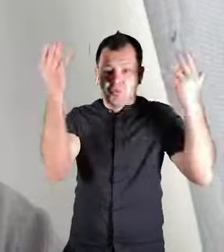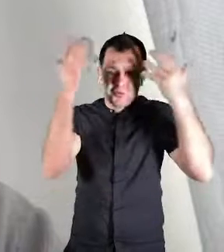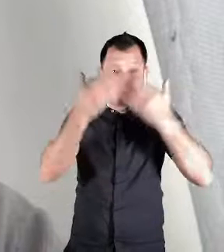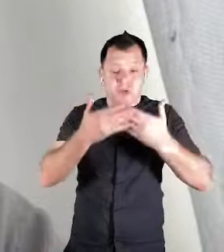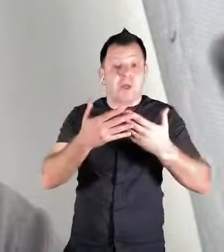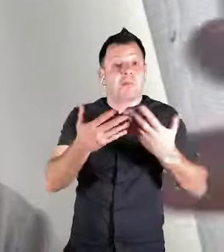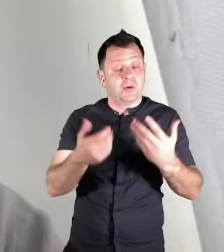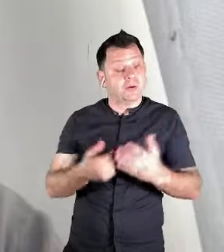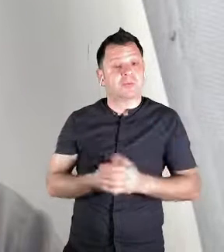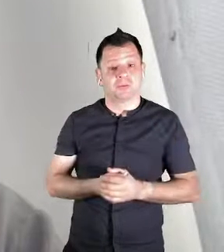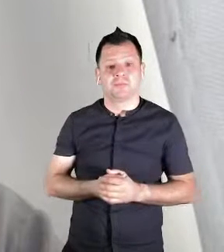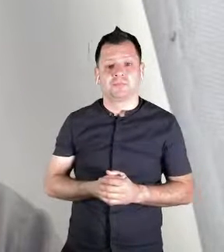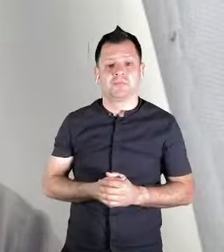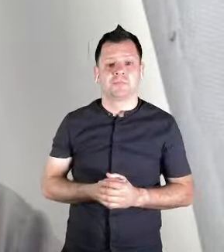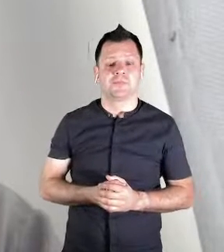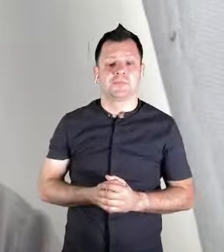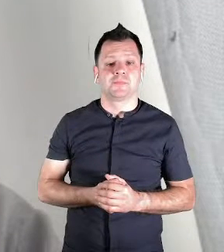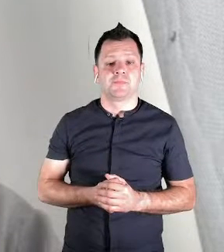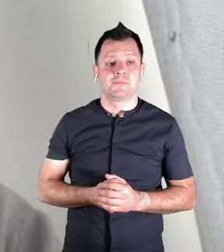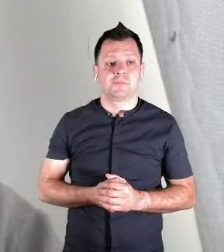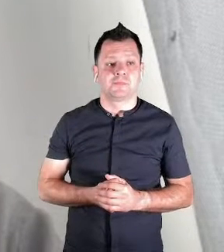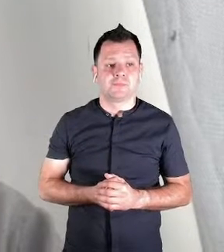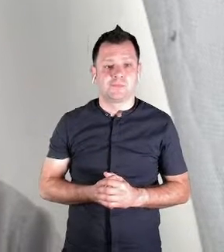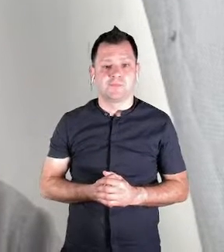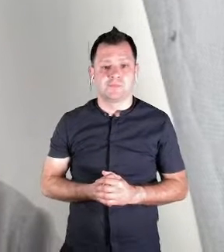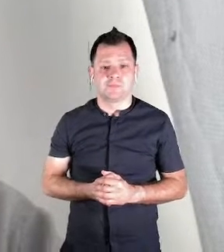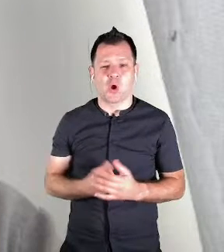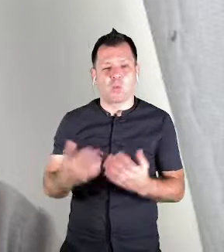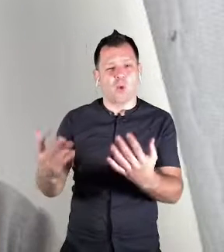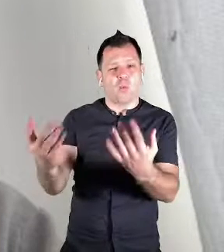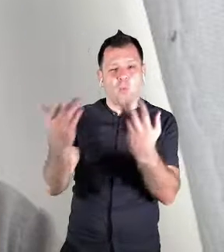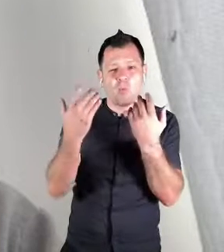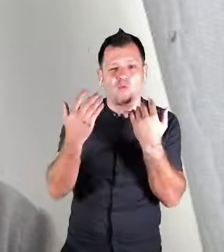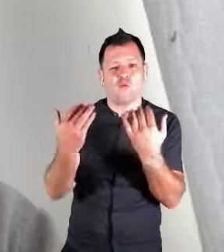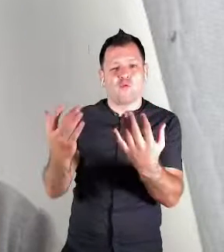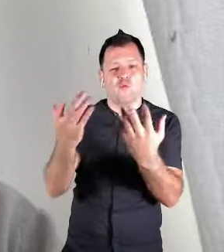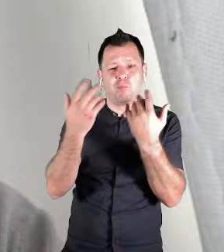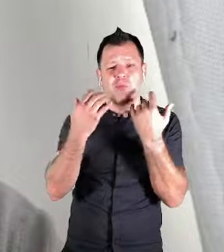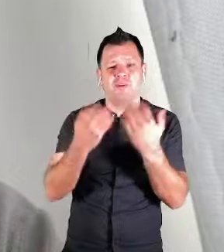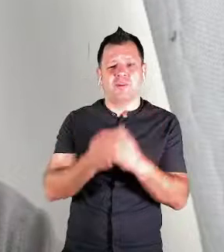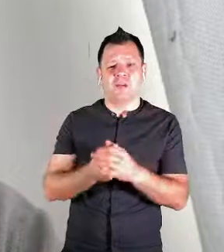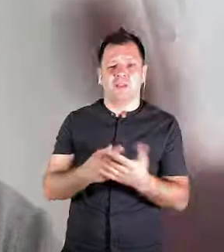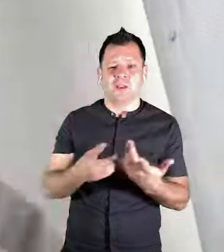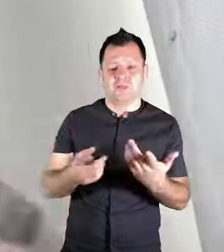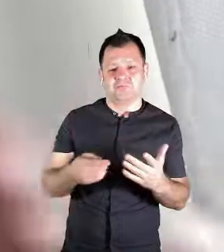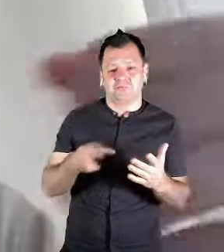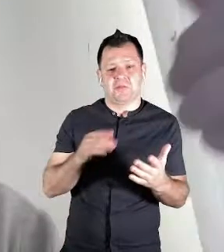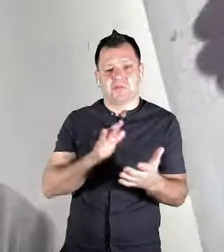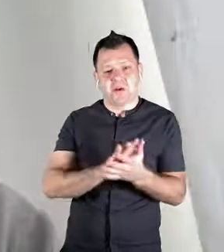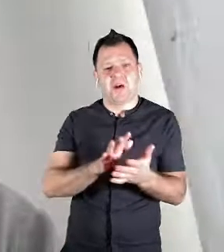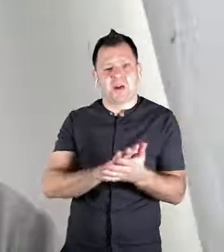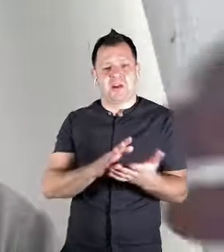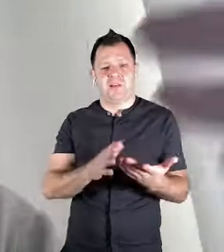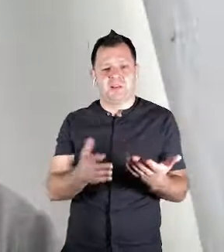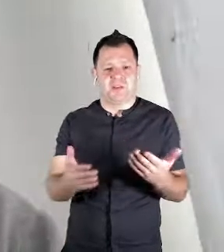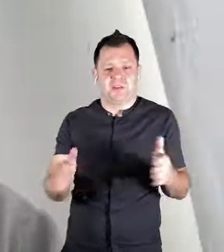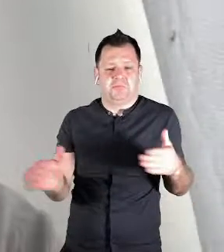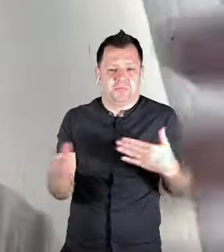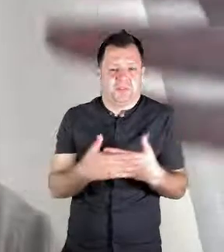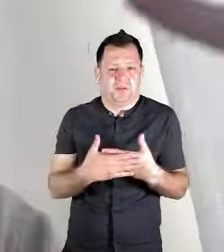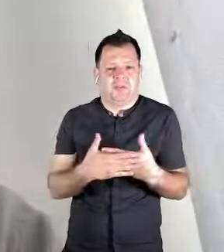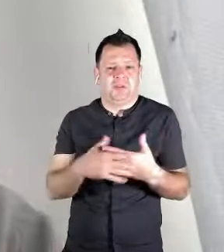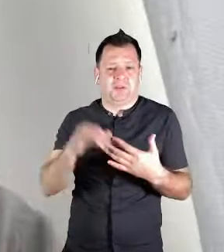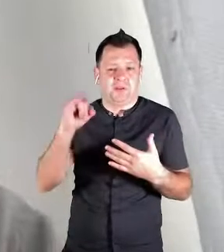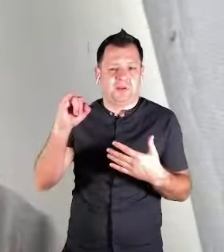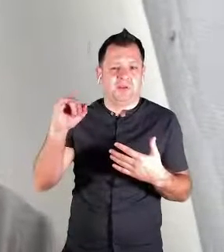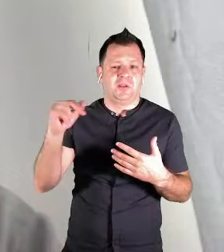introvert personality type, and the sparseness also people